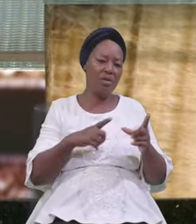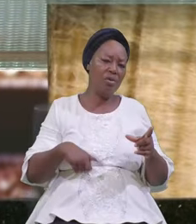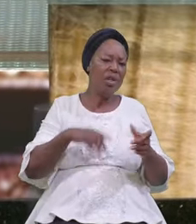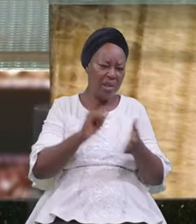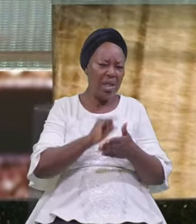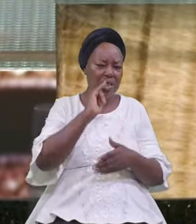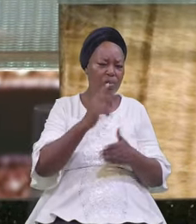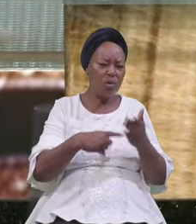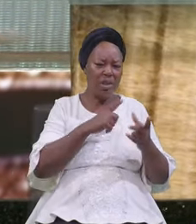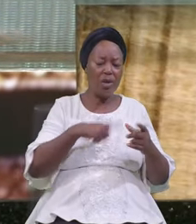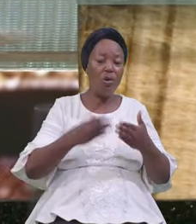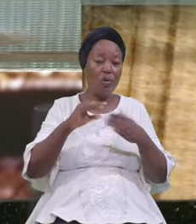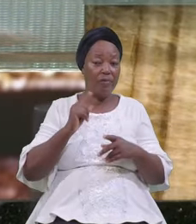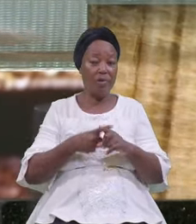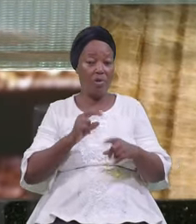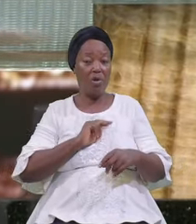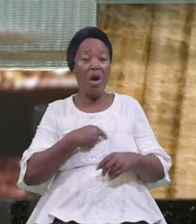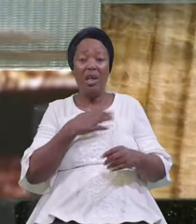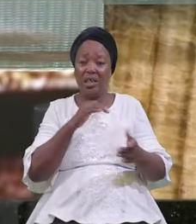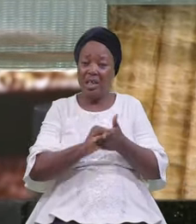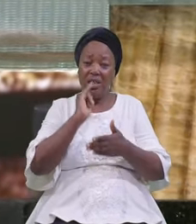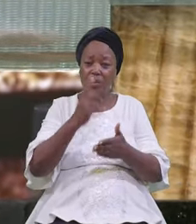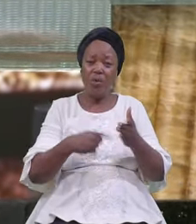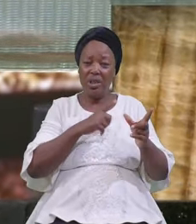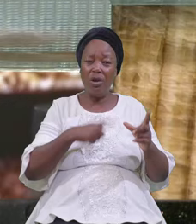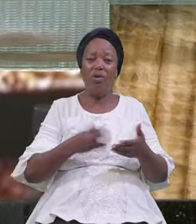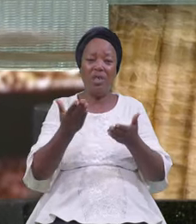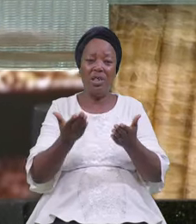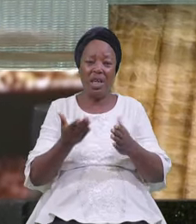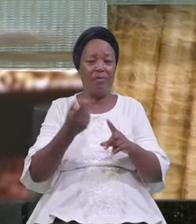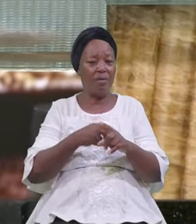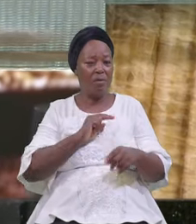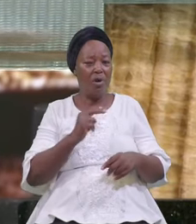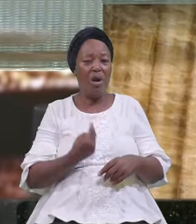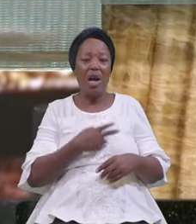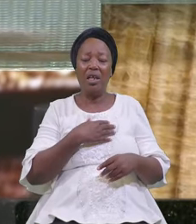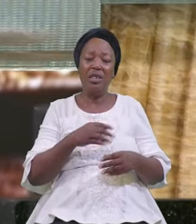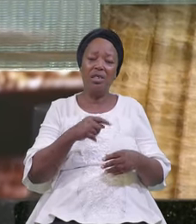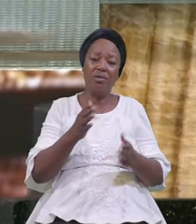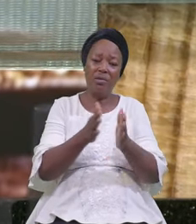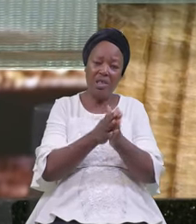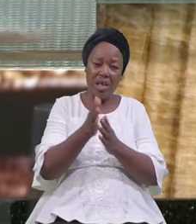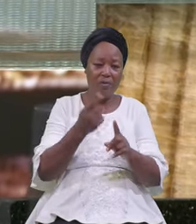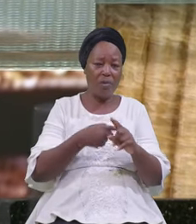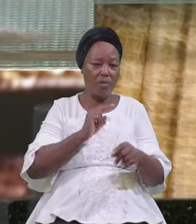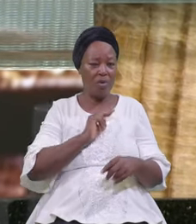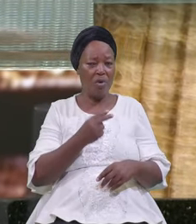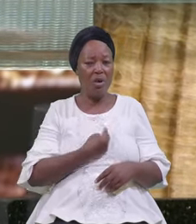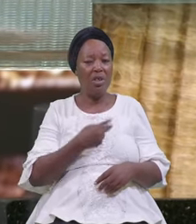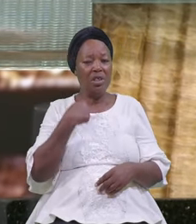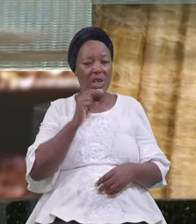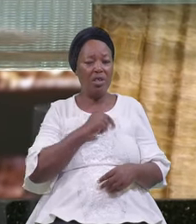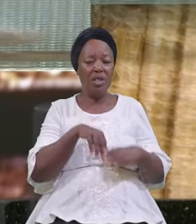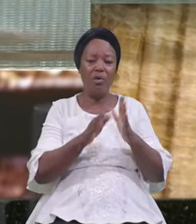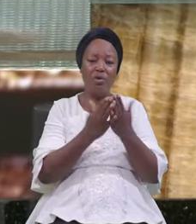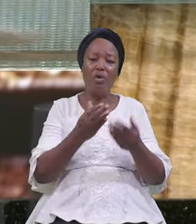wants for us. That's what he desires for every one of us. He tells us in